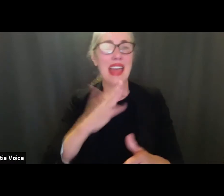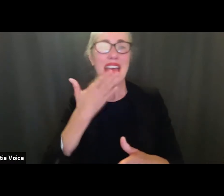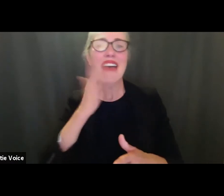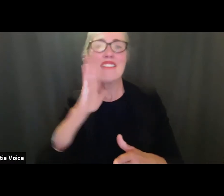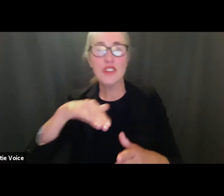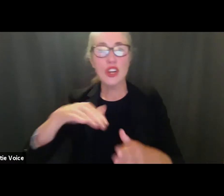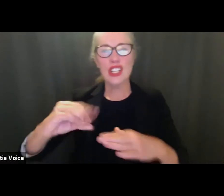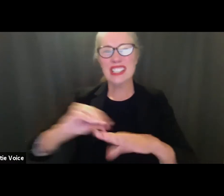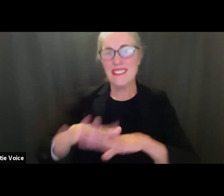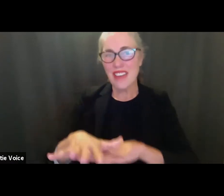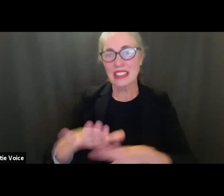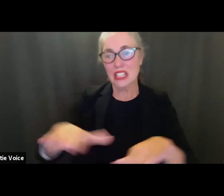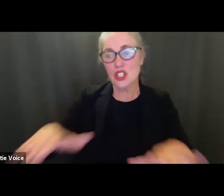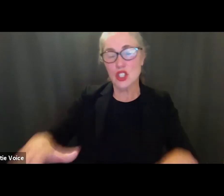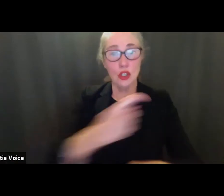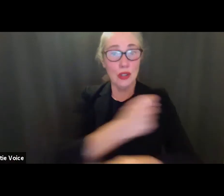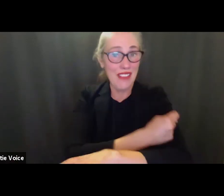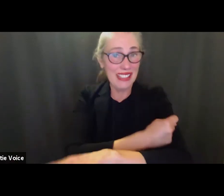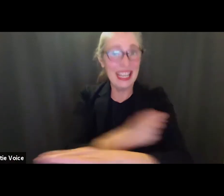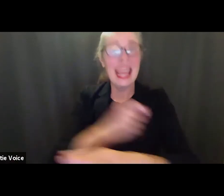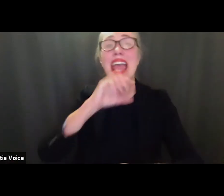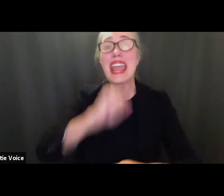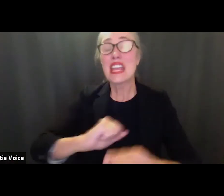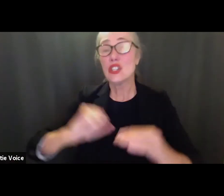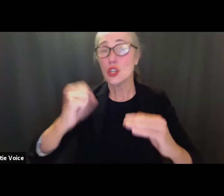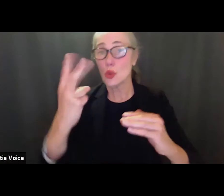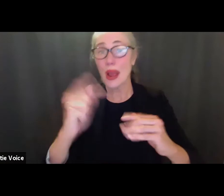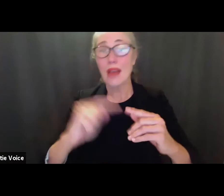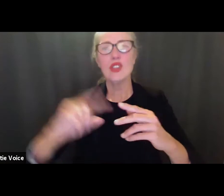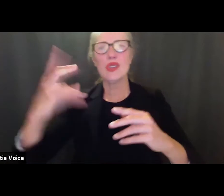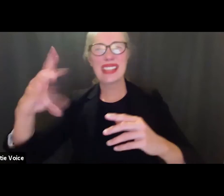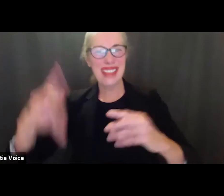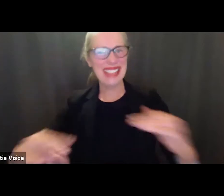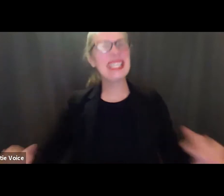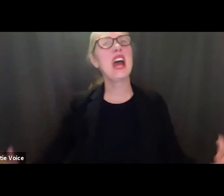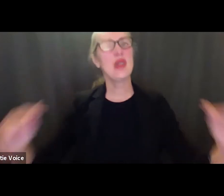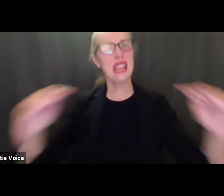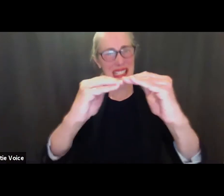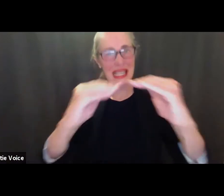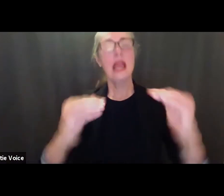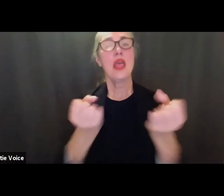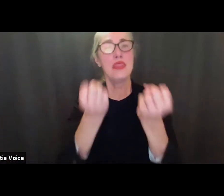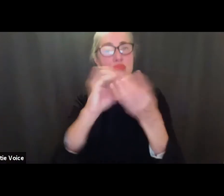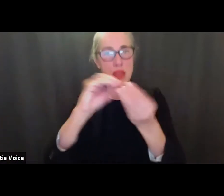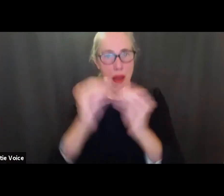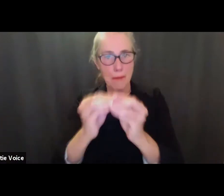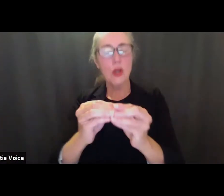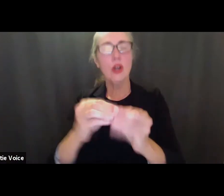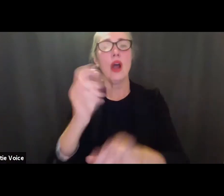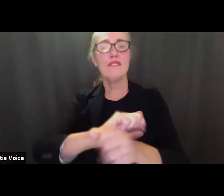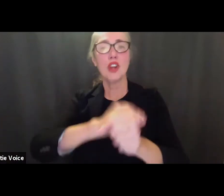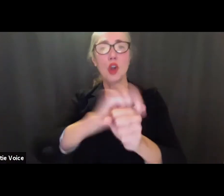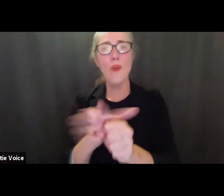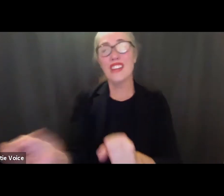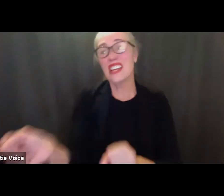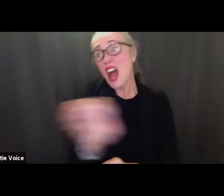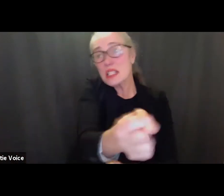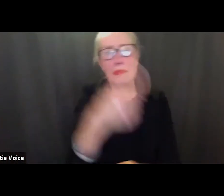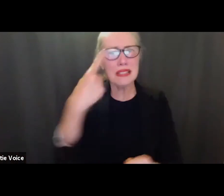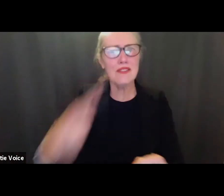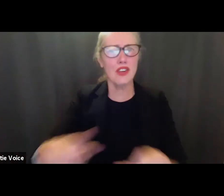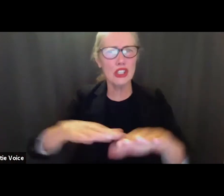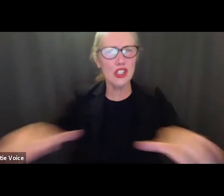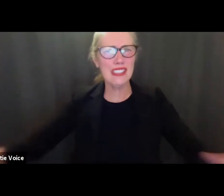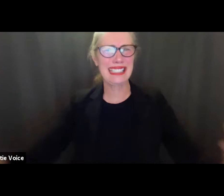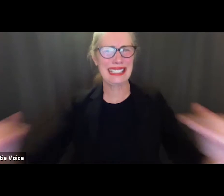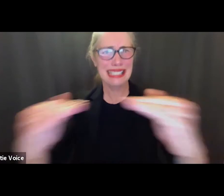12 to 17 has now exceeded the total number of COVID-related hospitalizations for children. By comparison, the total